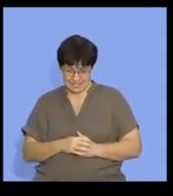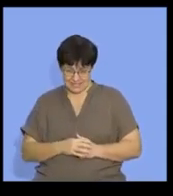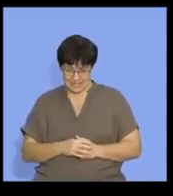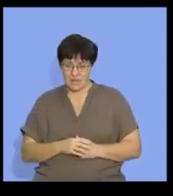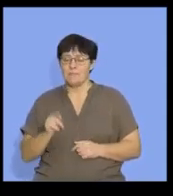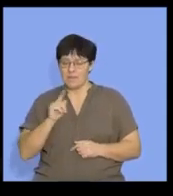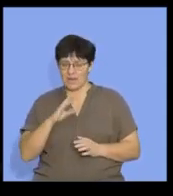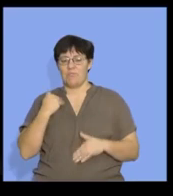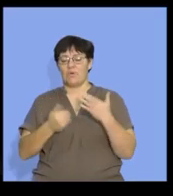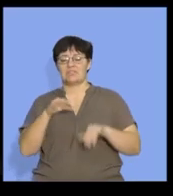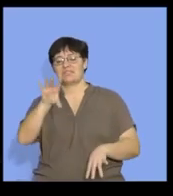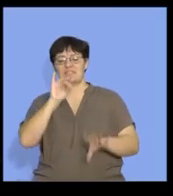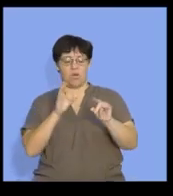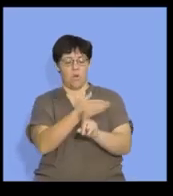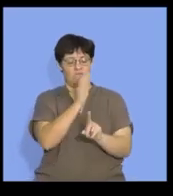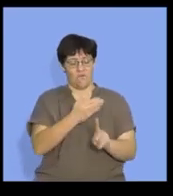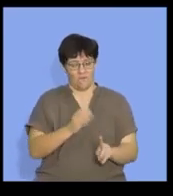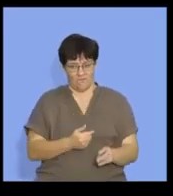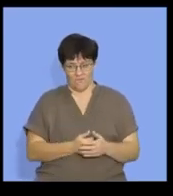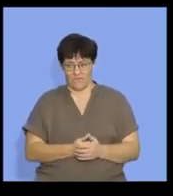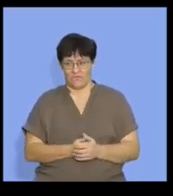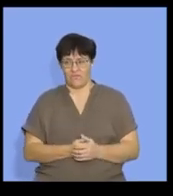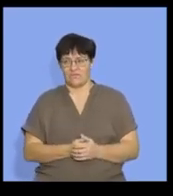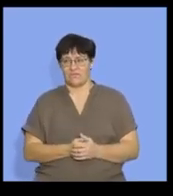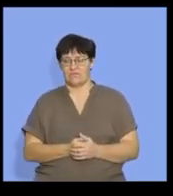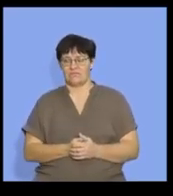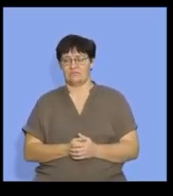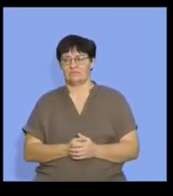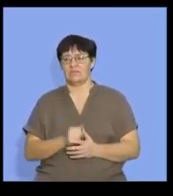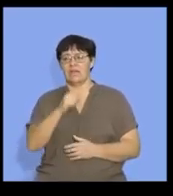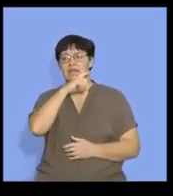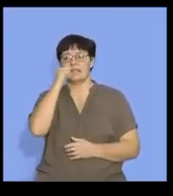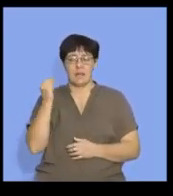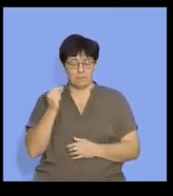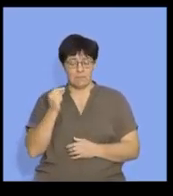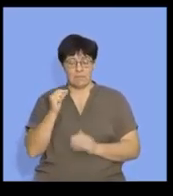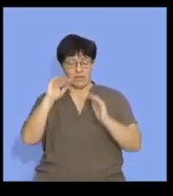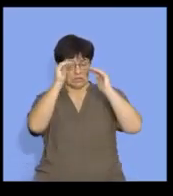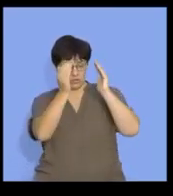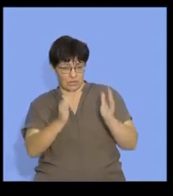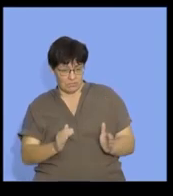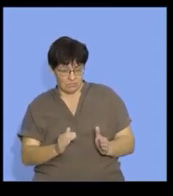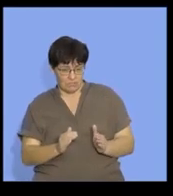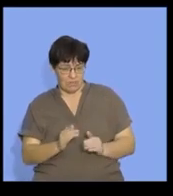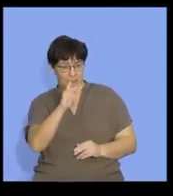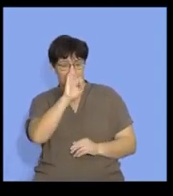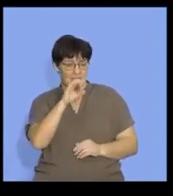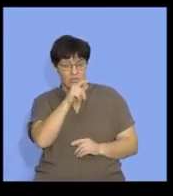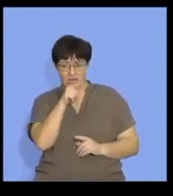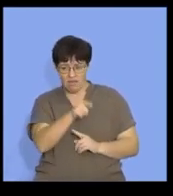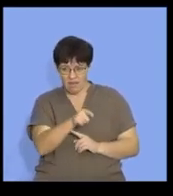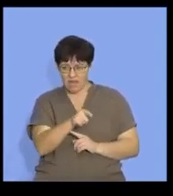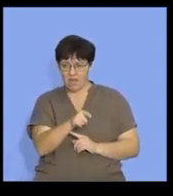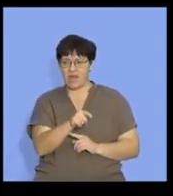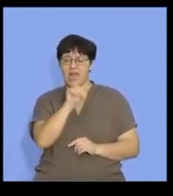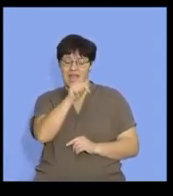that is by a process of elimination. Now again, name the shape of the